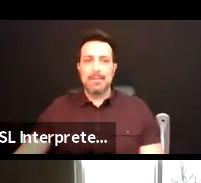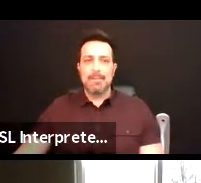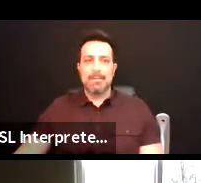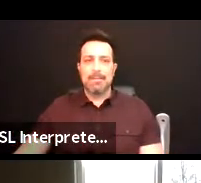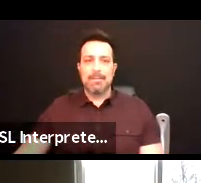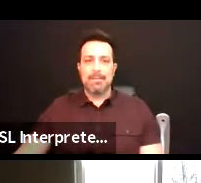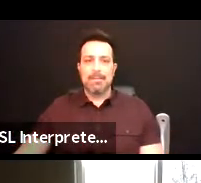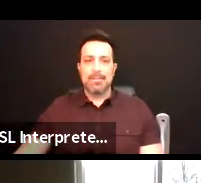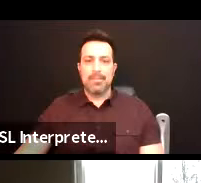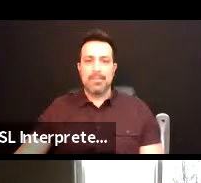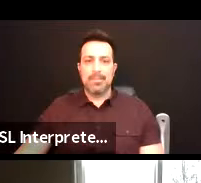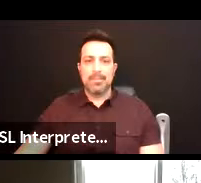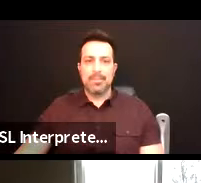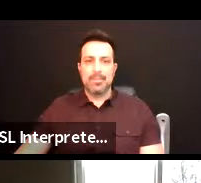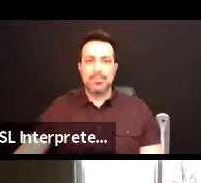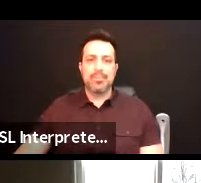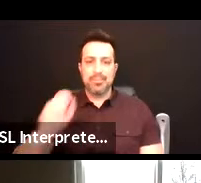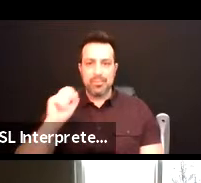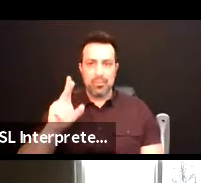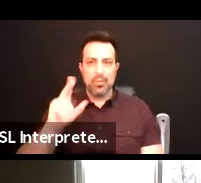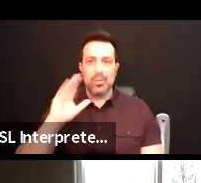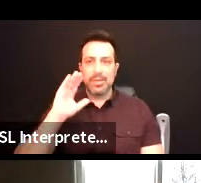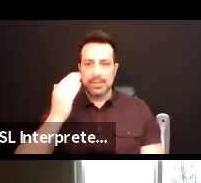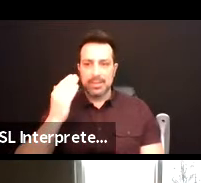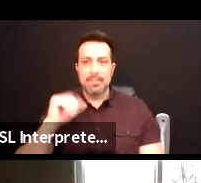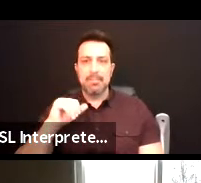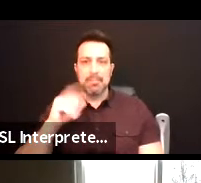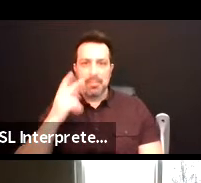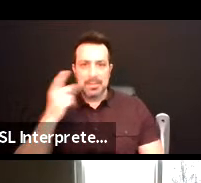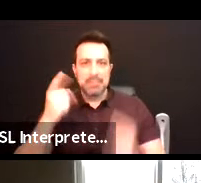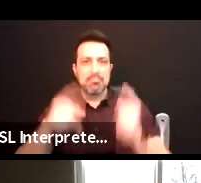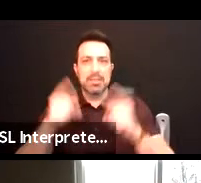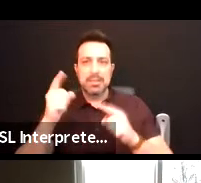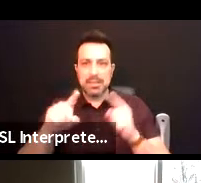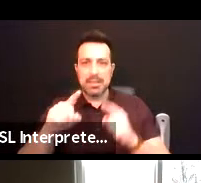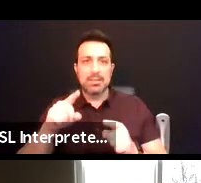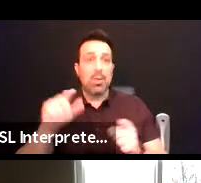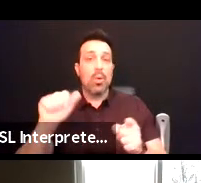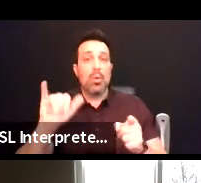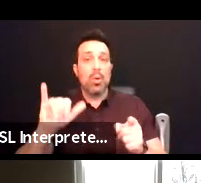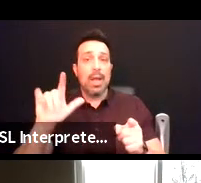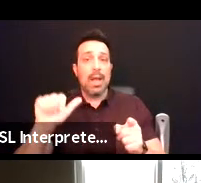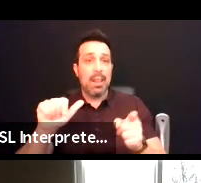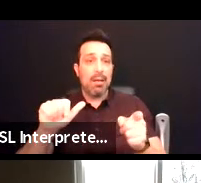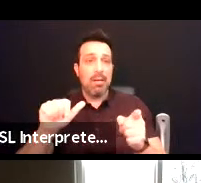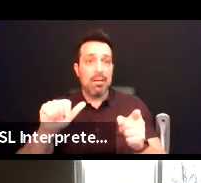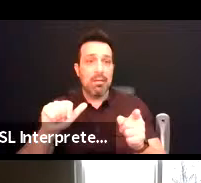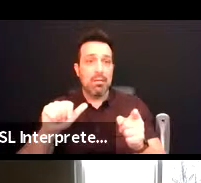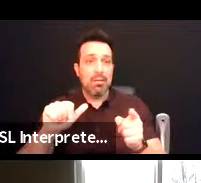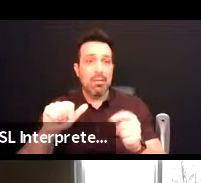Okay, so it looks like I'm seeing consensus that this, oh, Ayla, did you have a